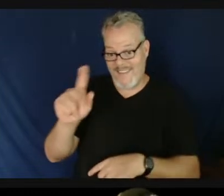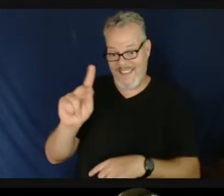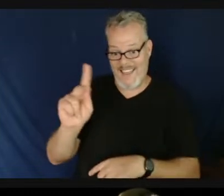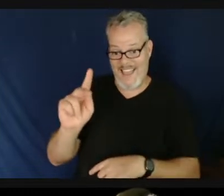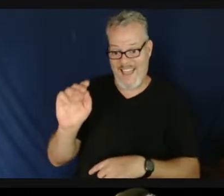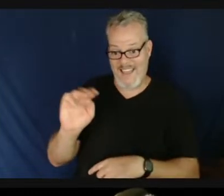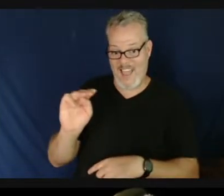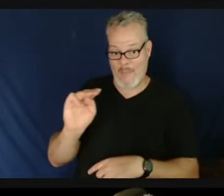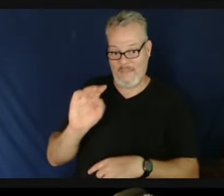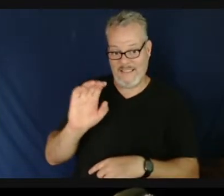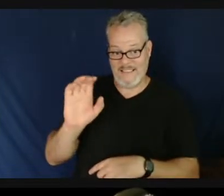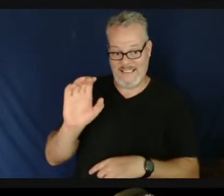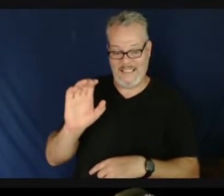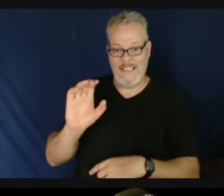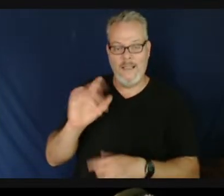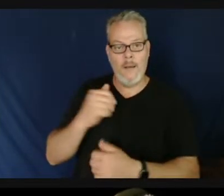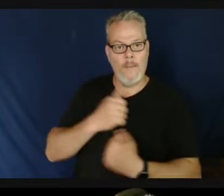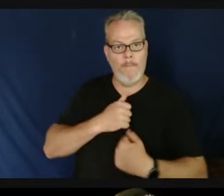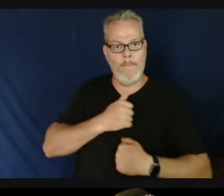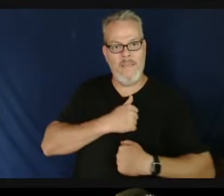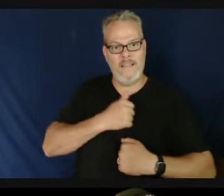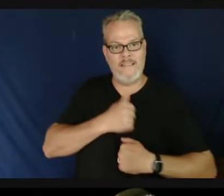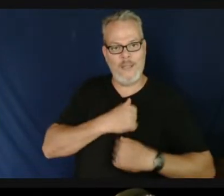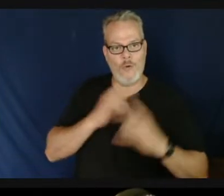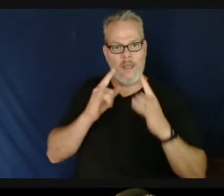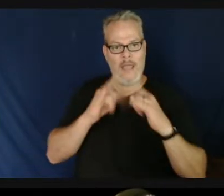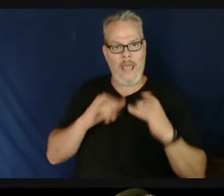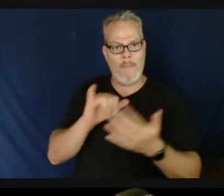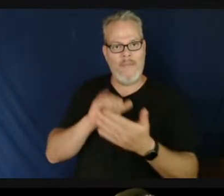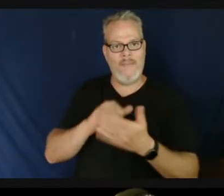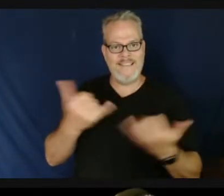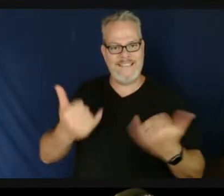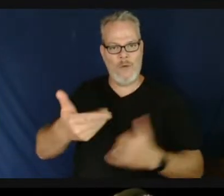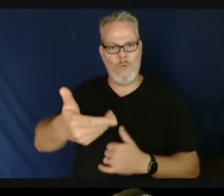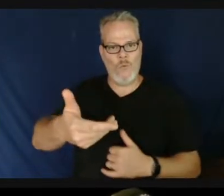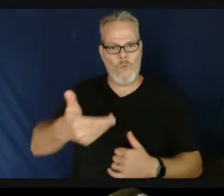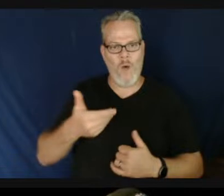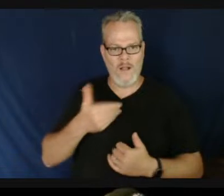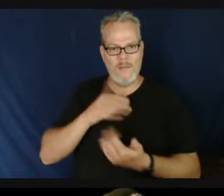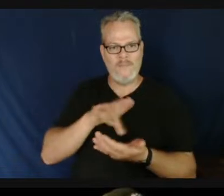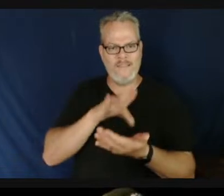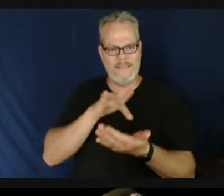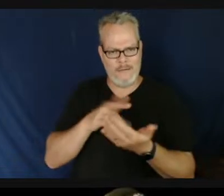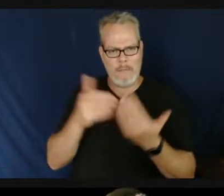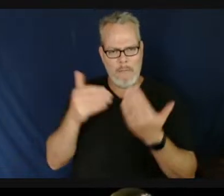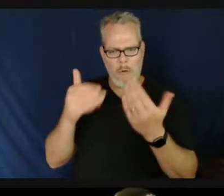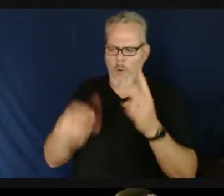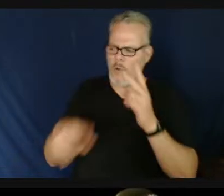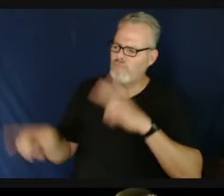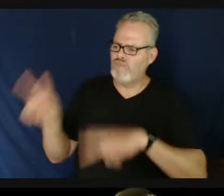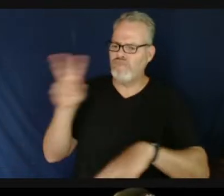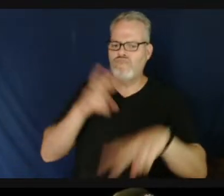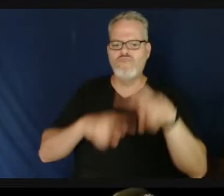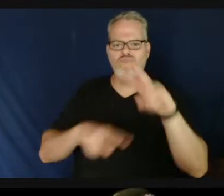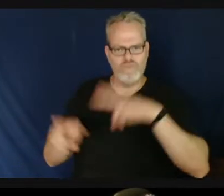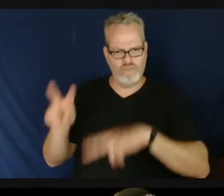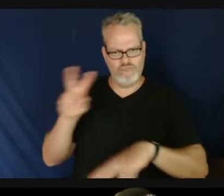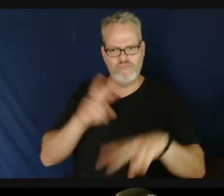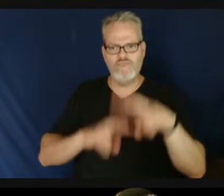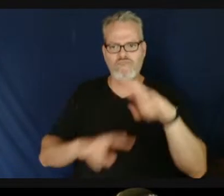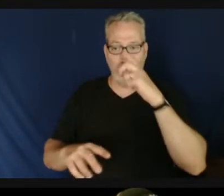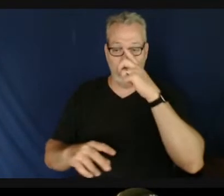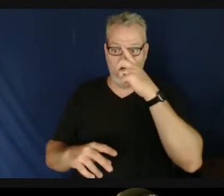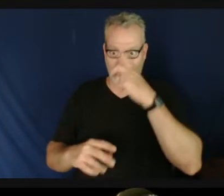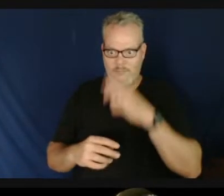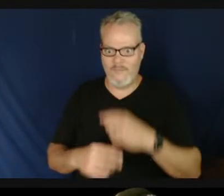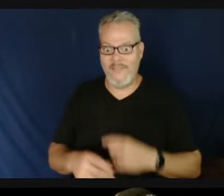Kilauea Military Camp, which is now the Welcome Center. You can check that out. Get that information about the VOG right there.